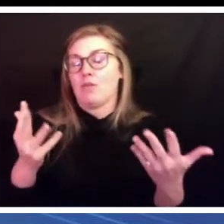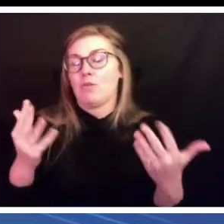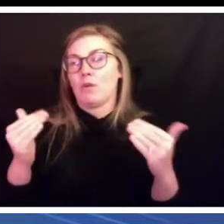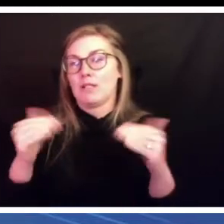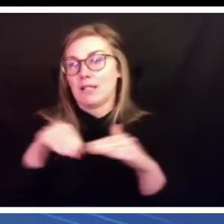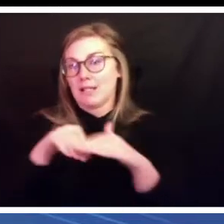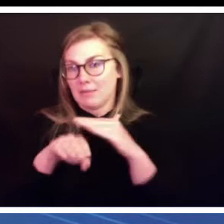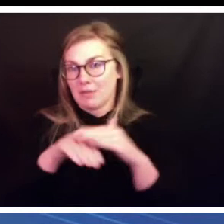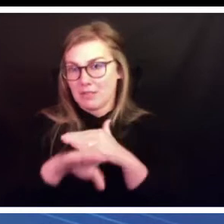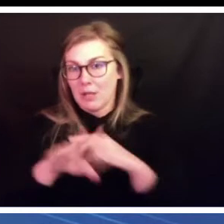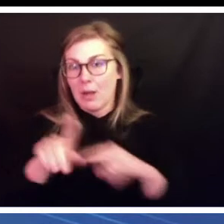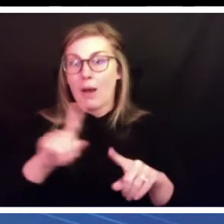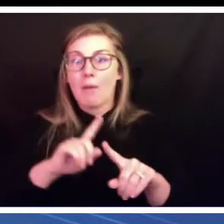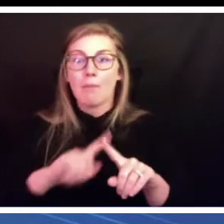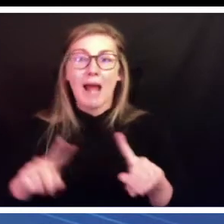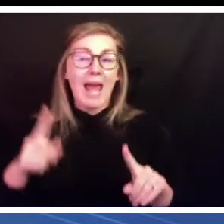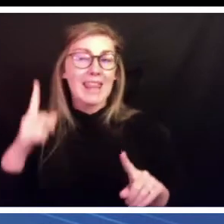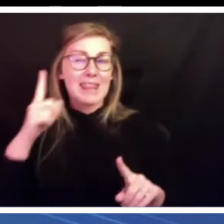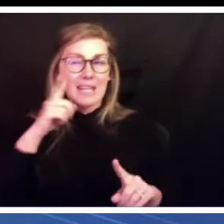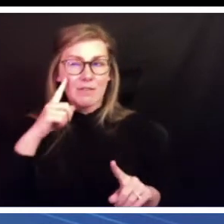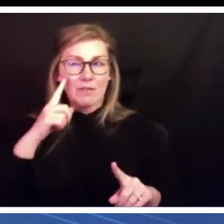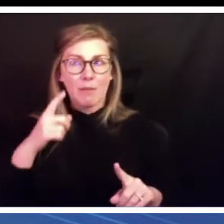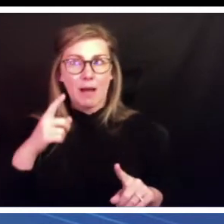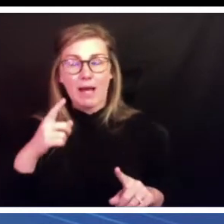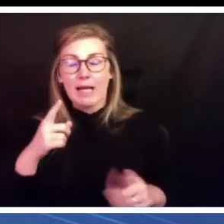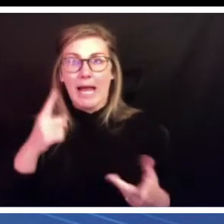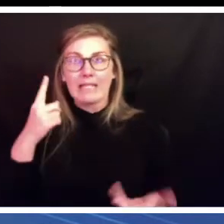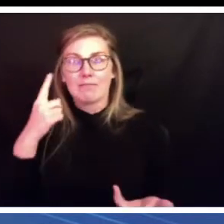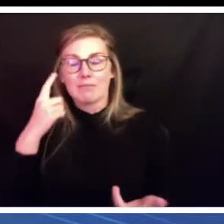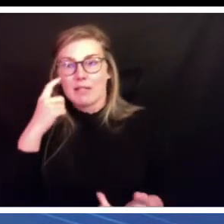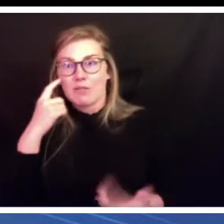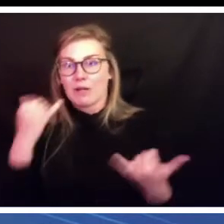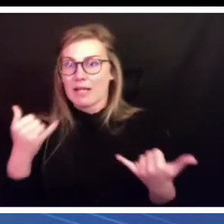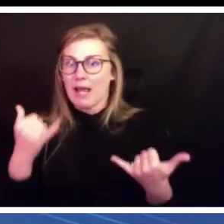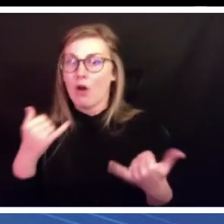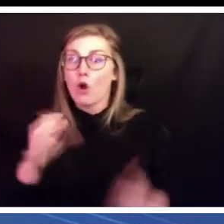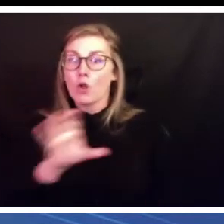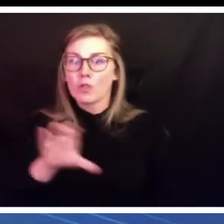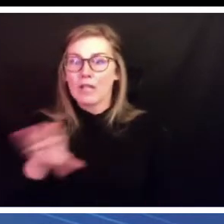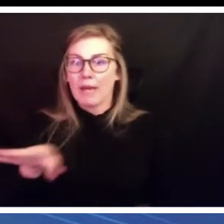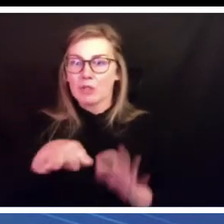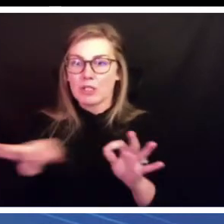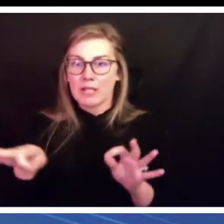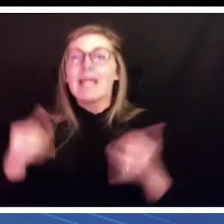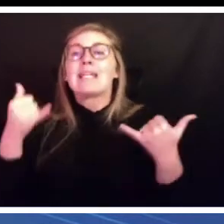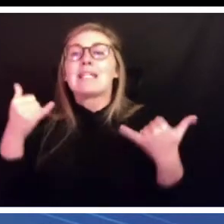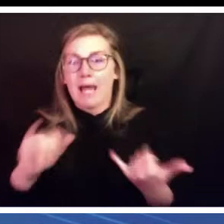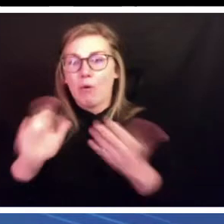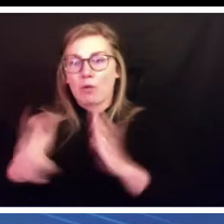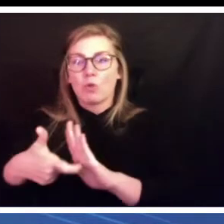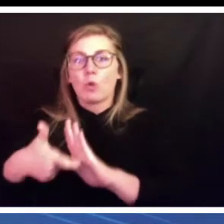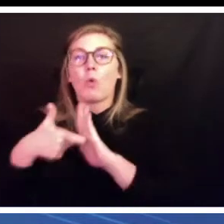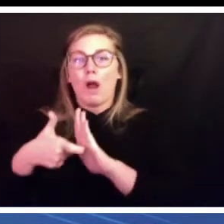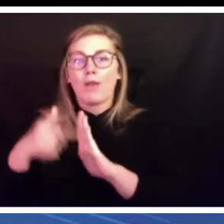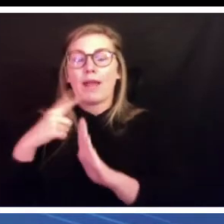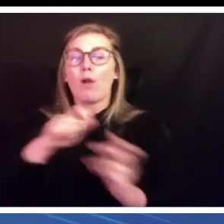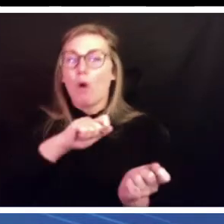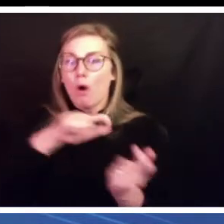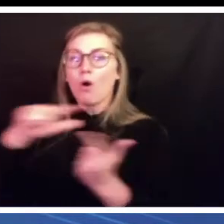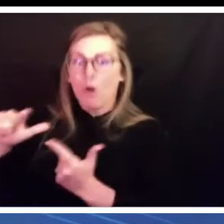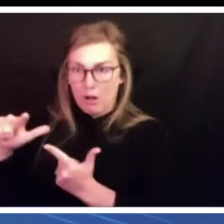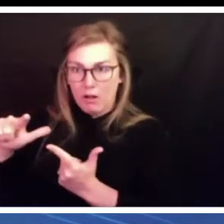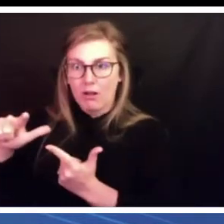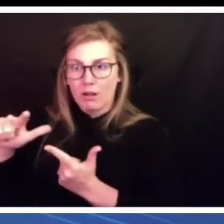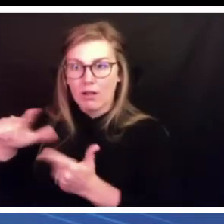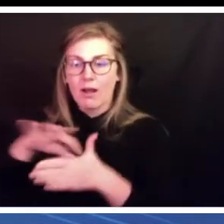be captioned, from what I gather. It has not been required to be audio described. That's why people, we have to go out and talk to people and say,